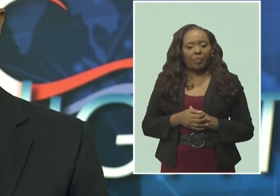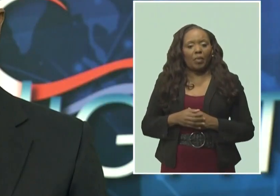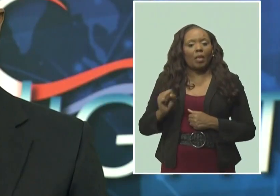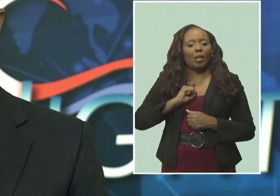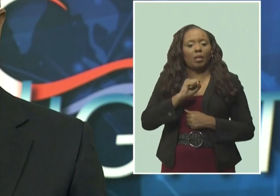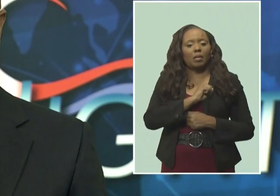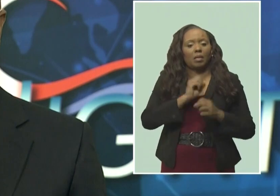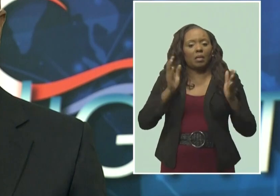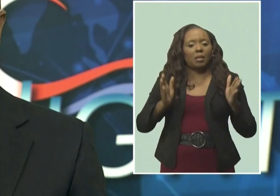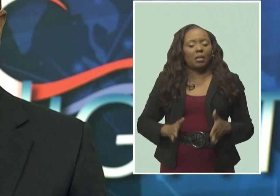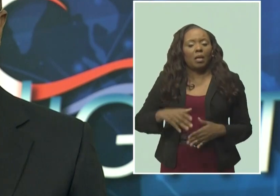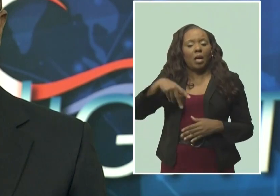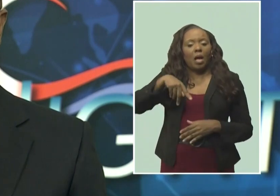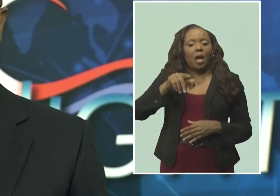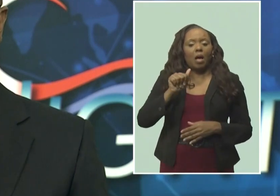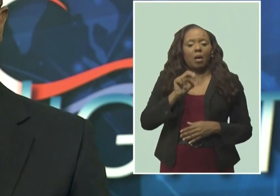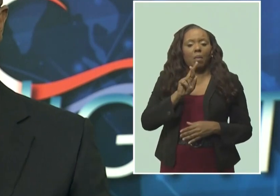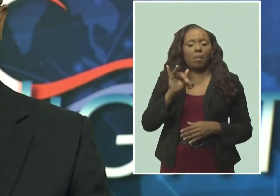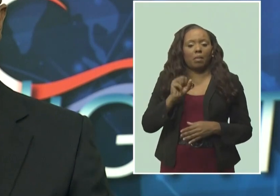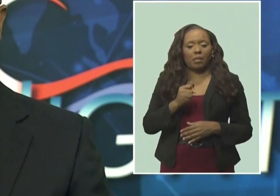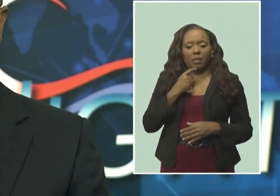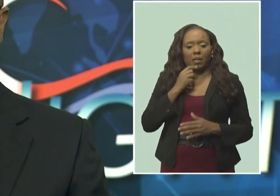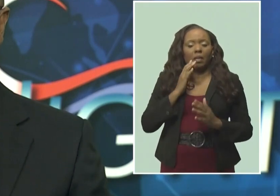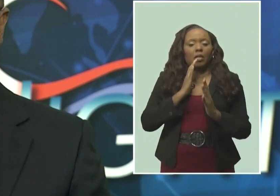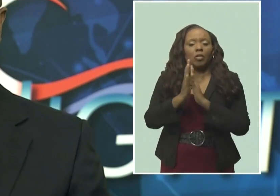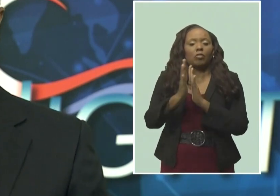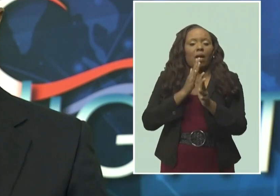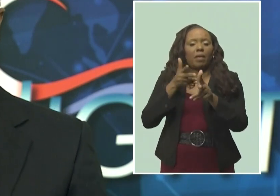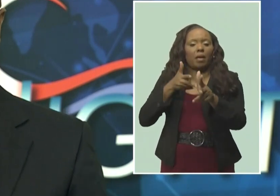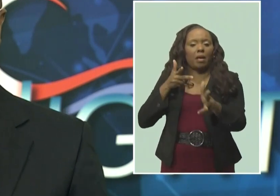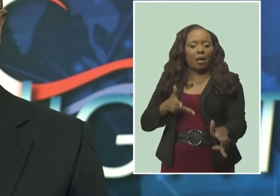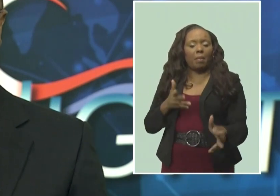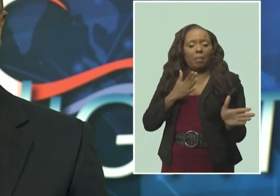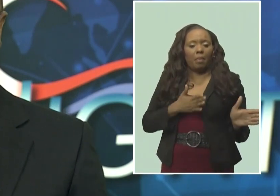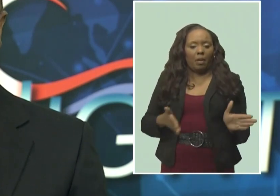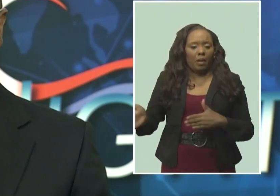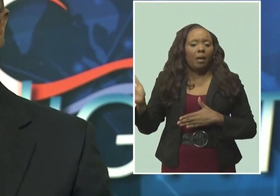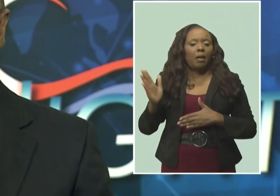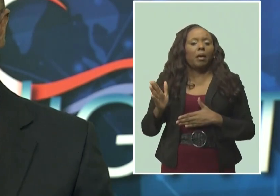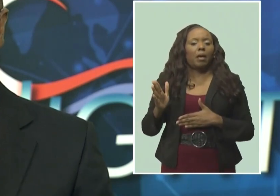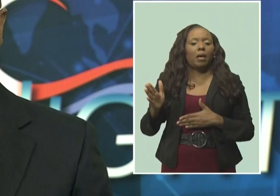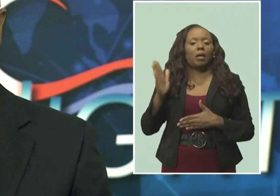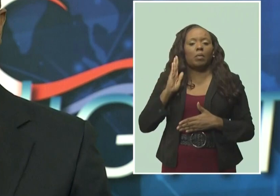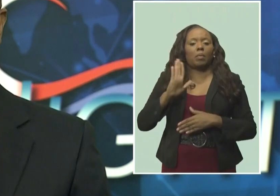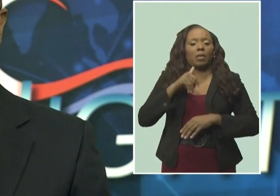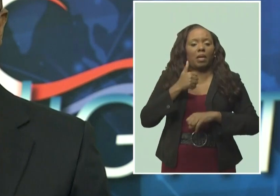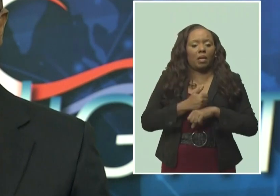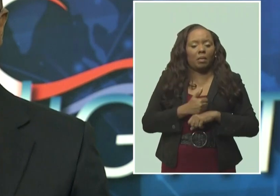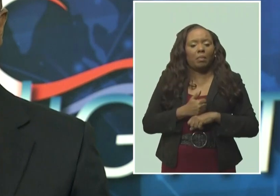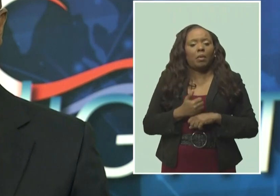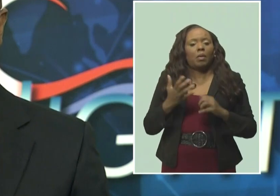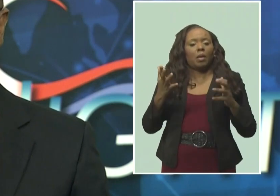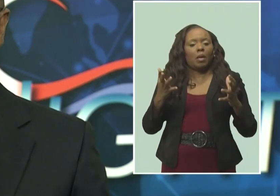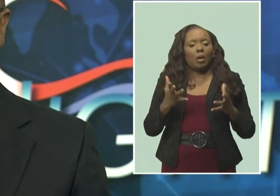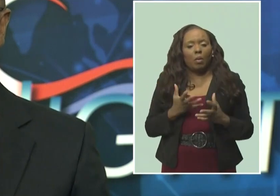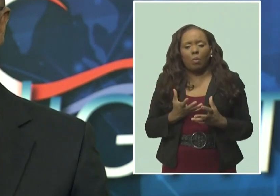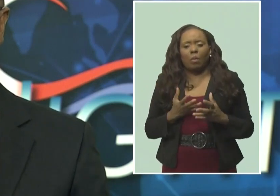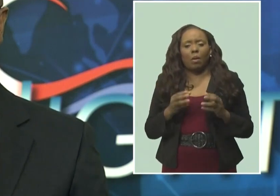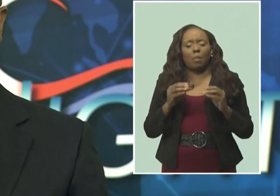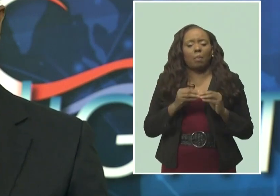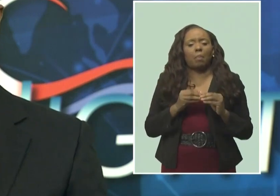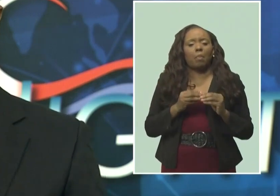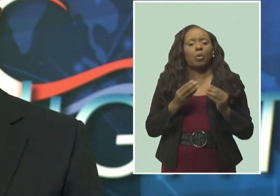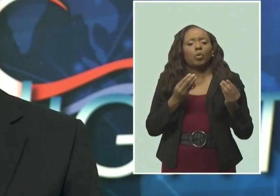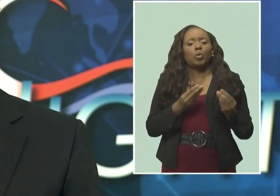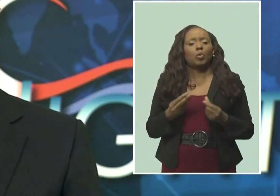Patricia Paris has assured a traffic management plan will be activated to eliminate congestion and to ensure a prompt